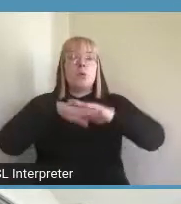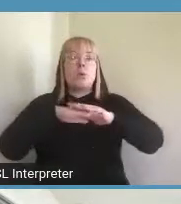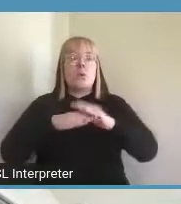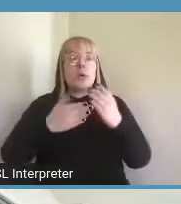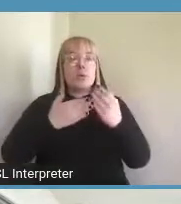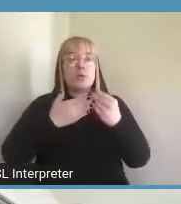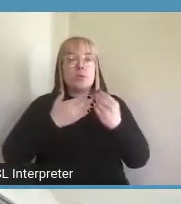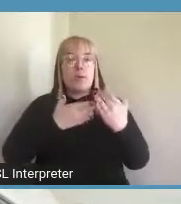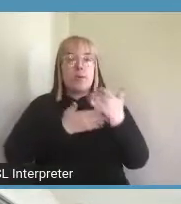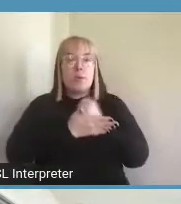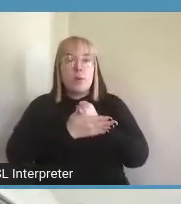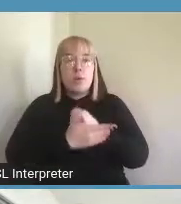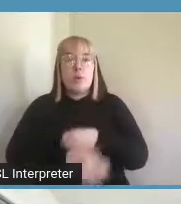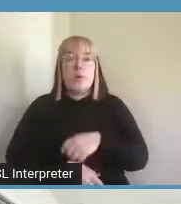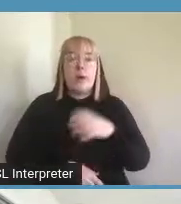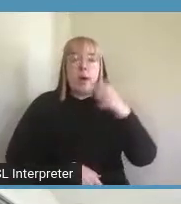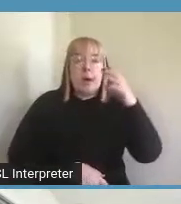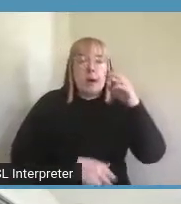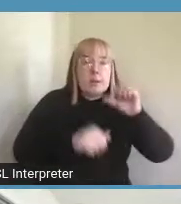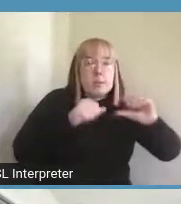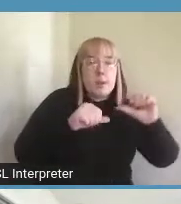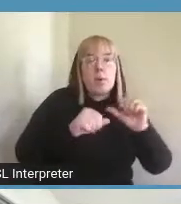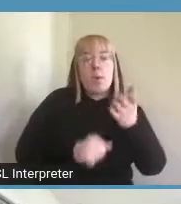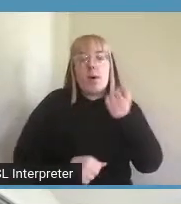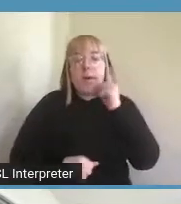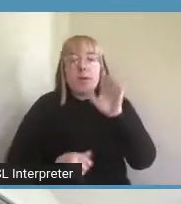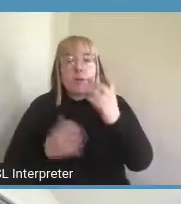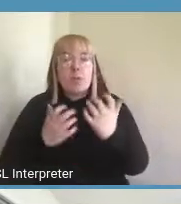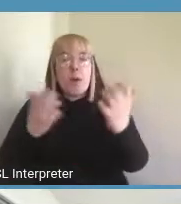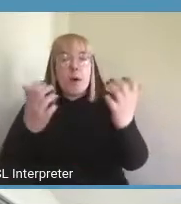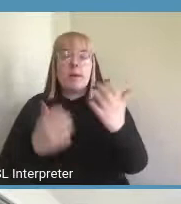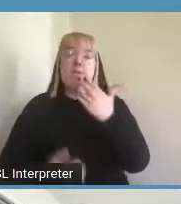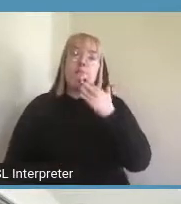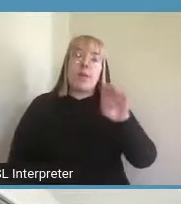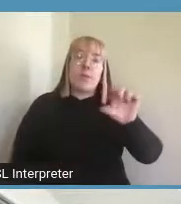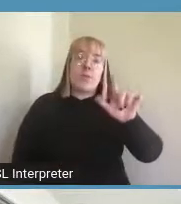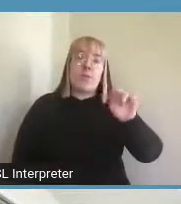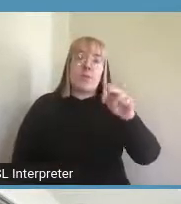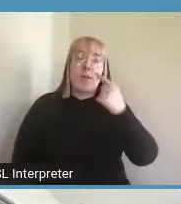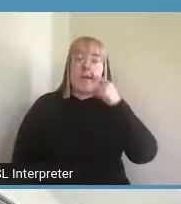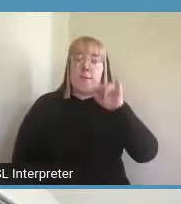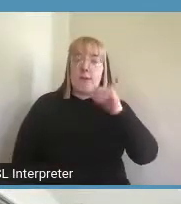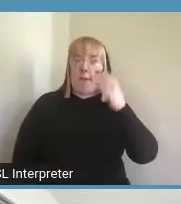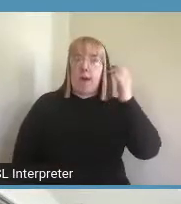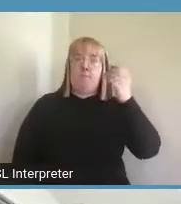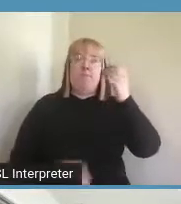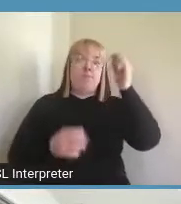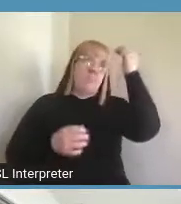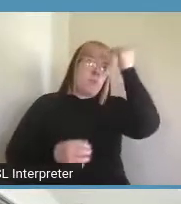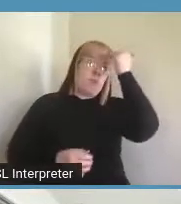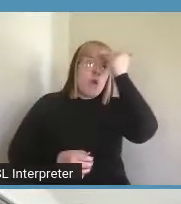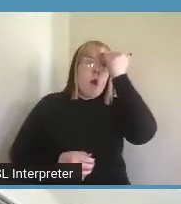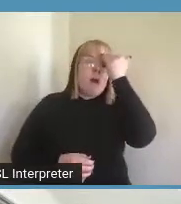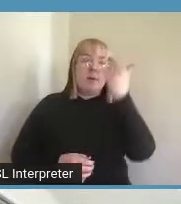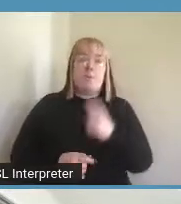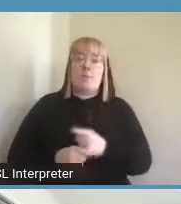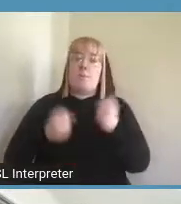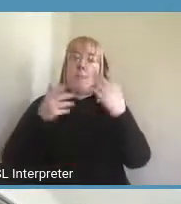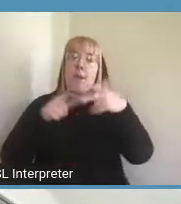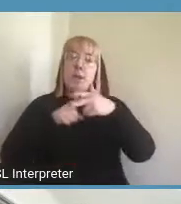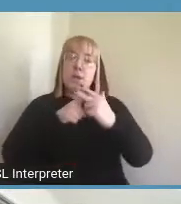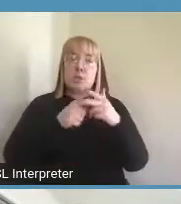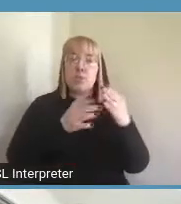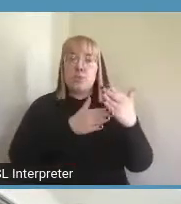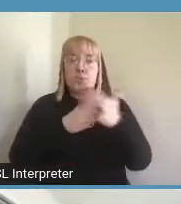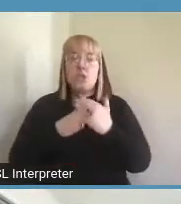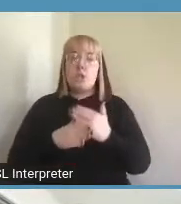of those in mind for today's presentation. Again, thank you, Elena, for sharing all of the many tools you can use to help get at this